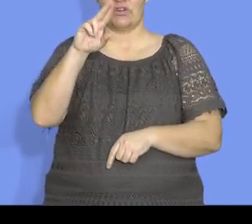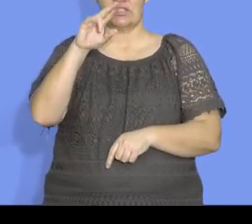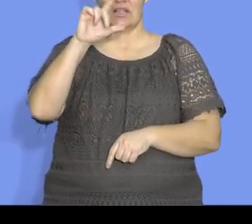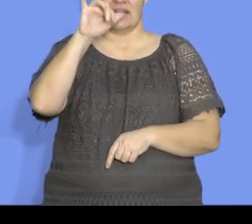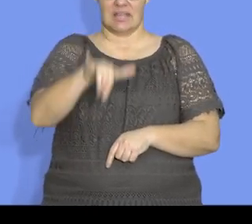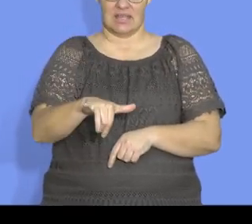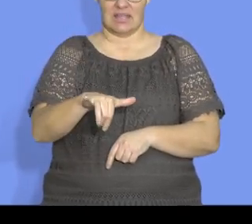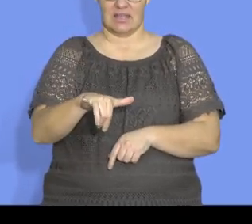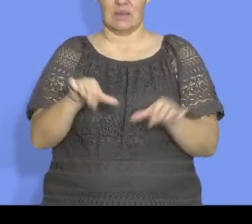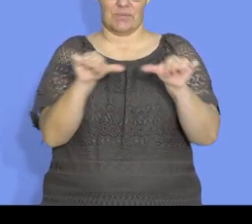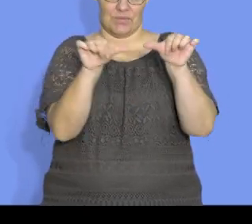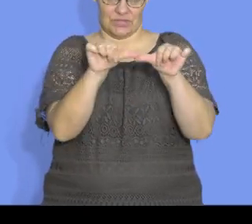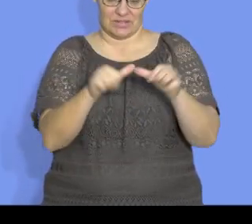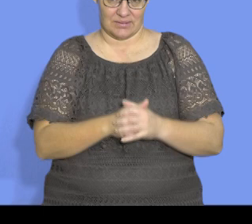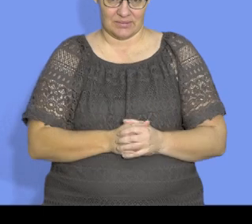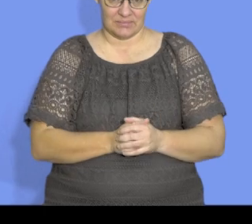proportional.